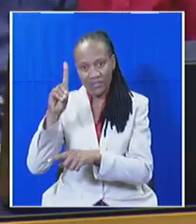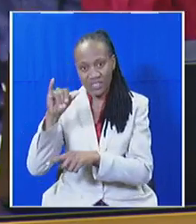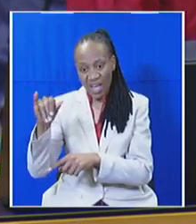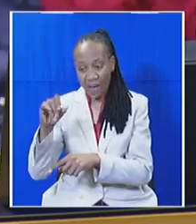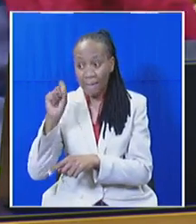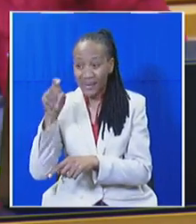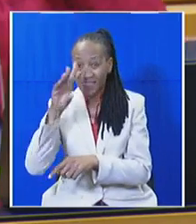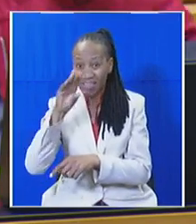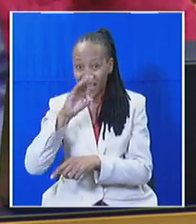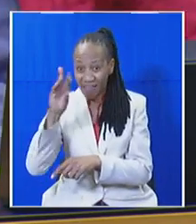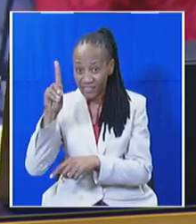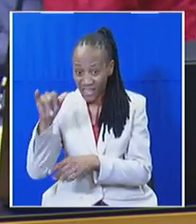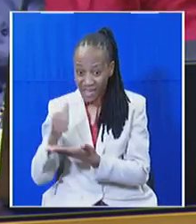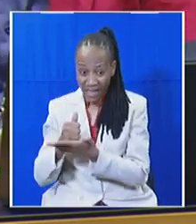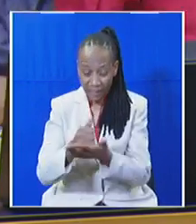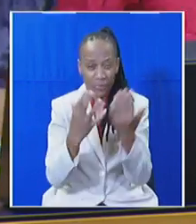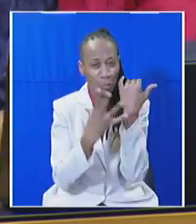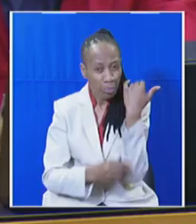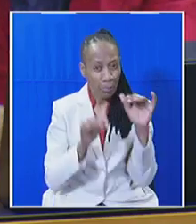of the poor in this country.